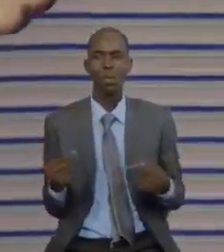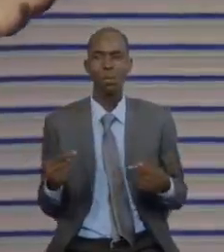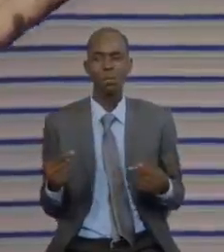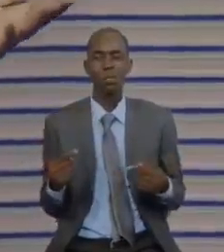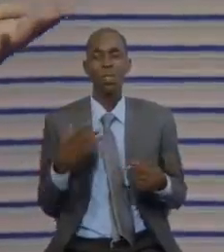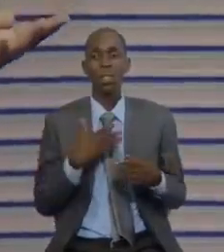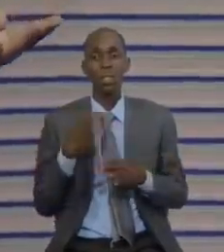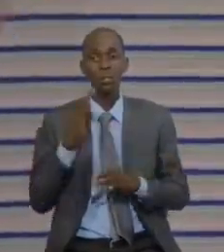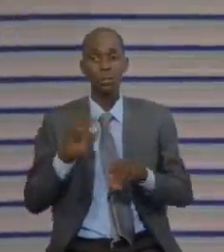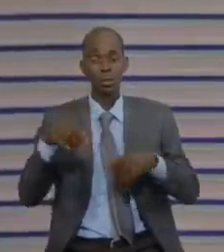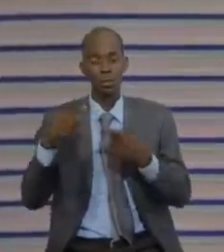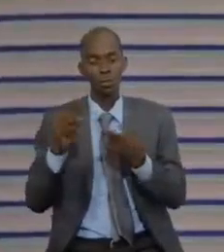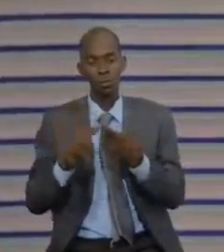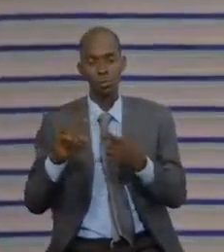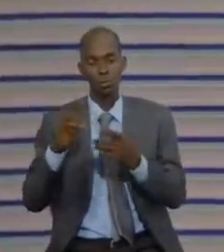go to check up,